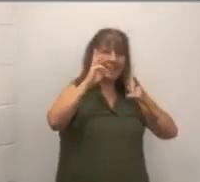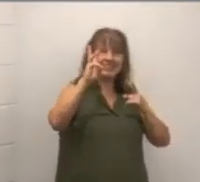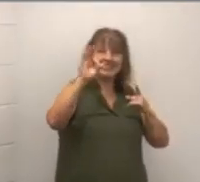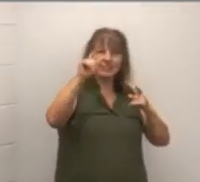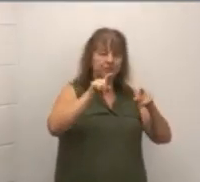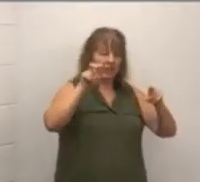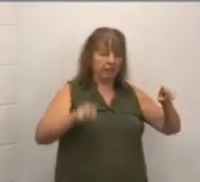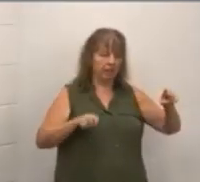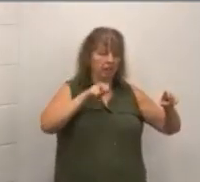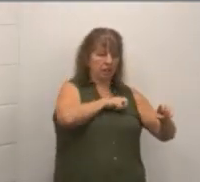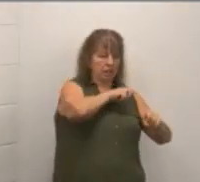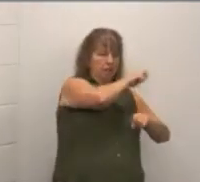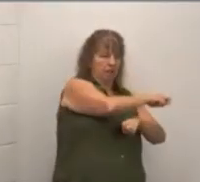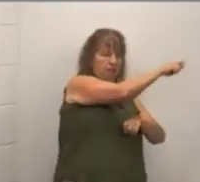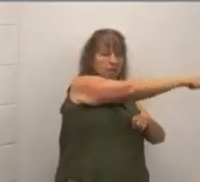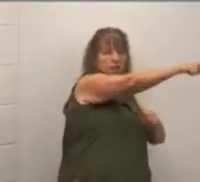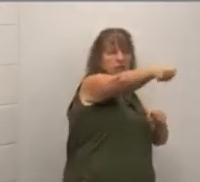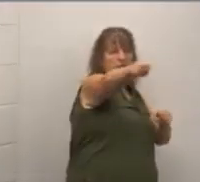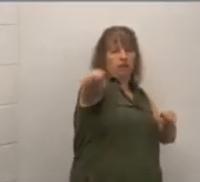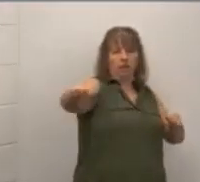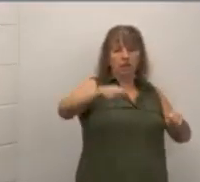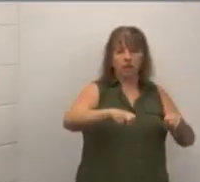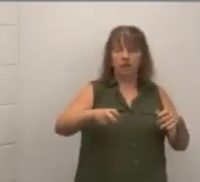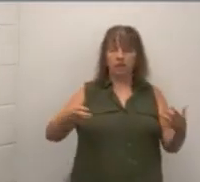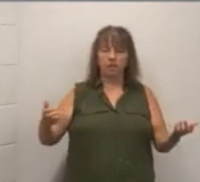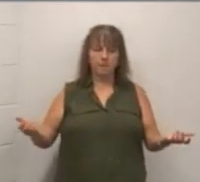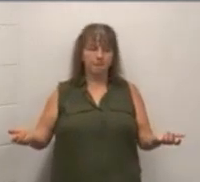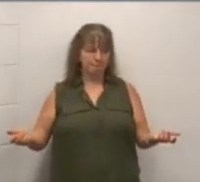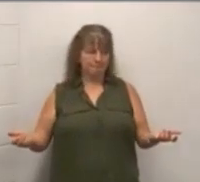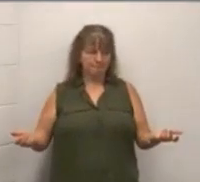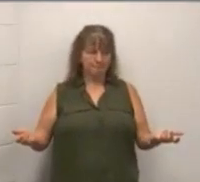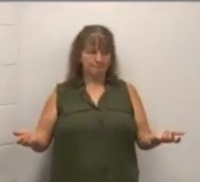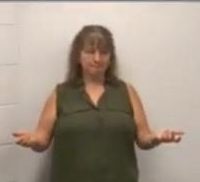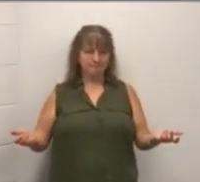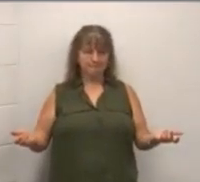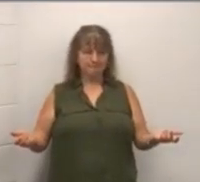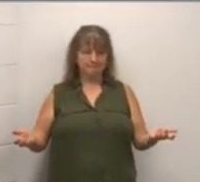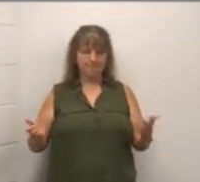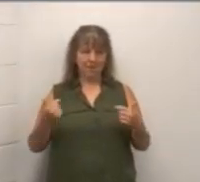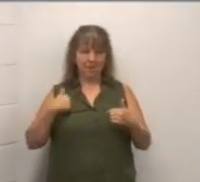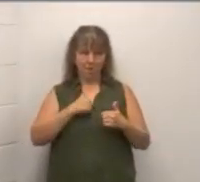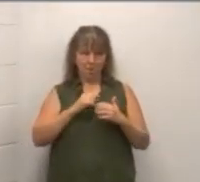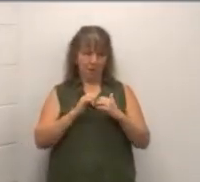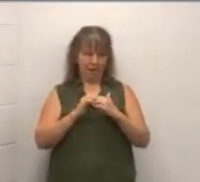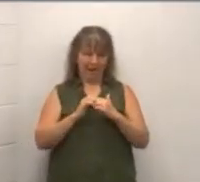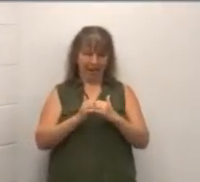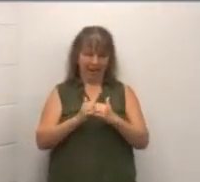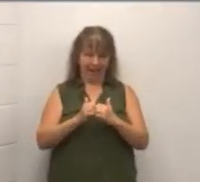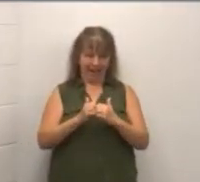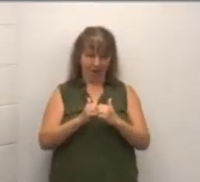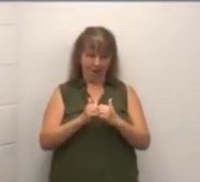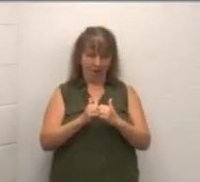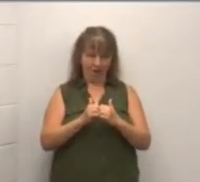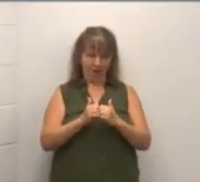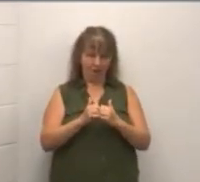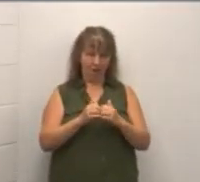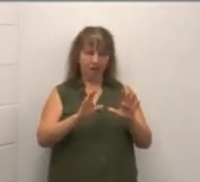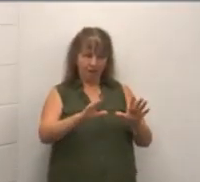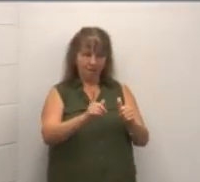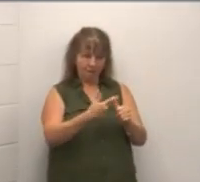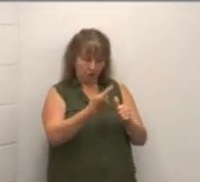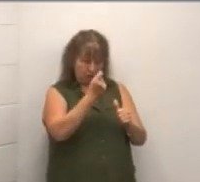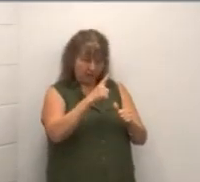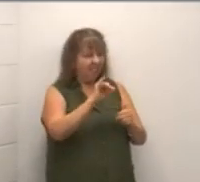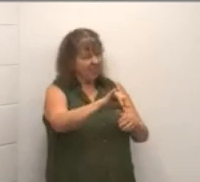away. And then we have to create the environment where that becomes the normal for now. And